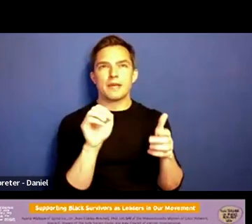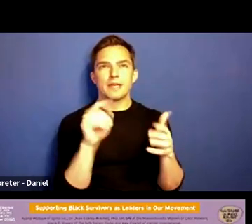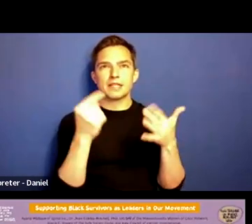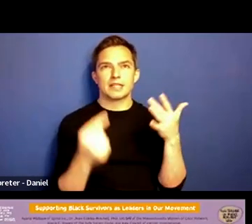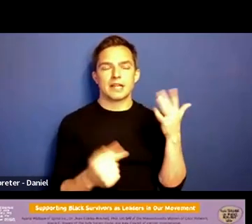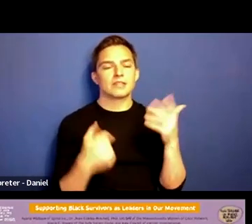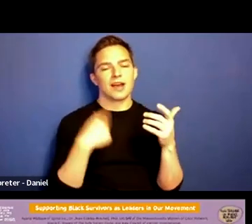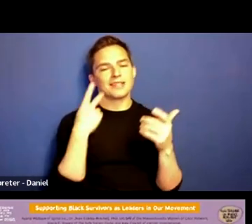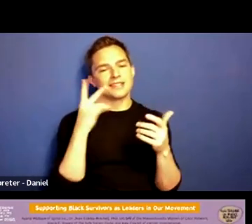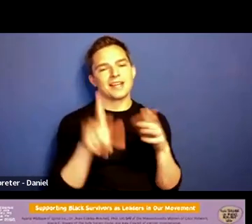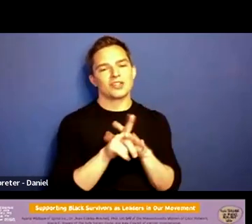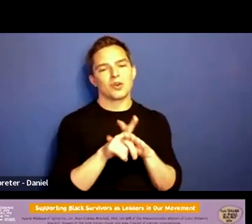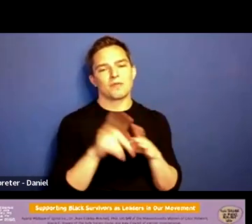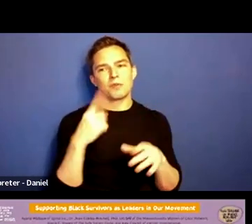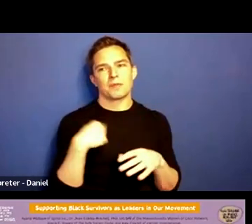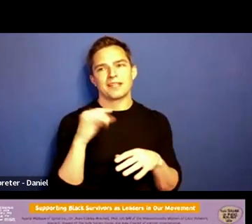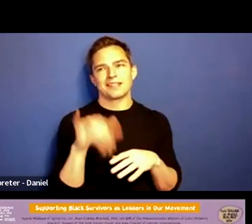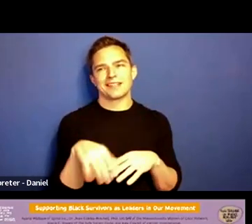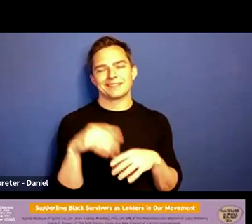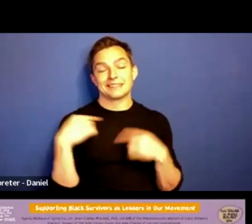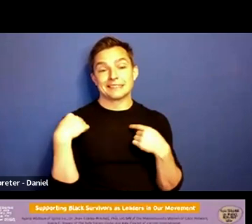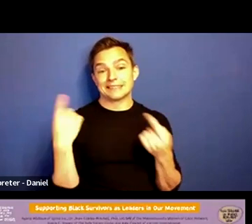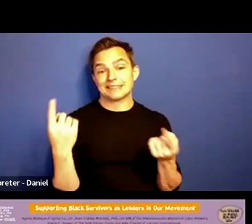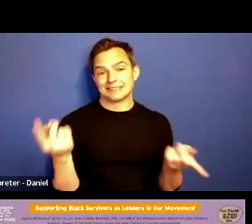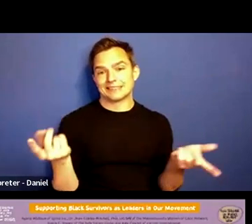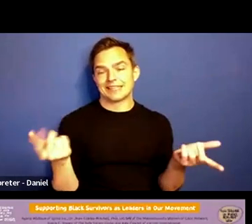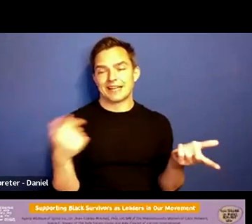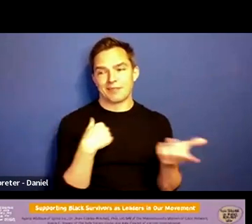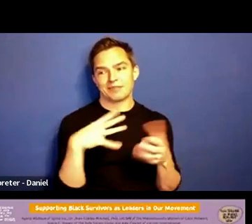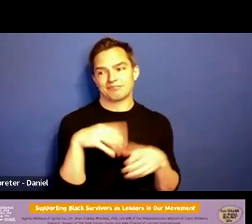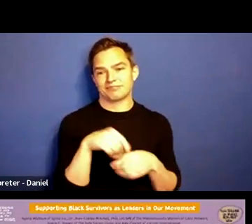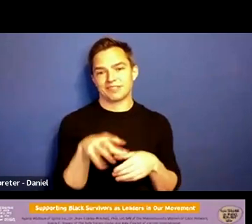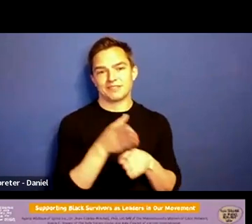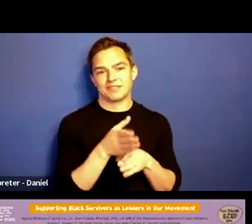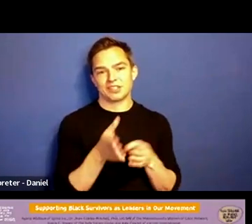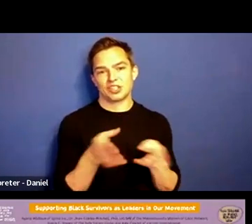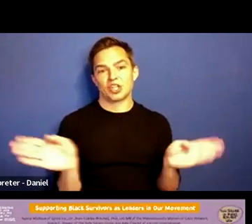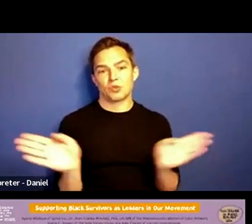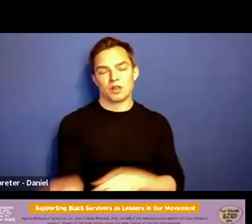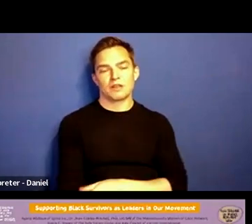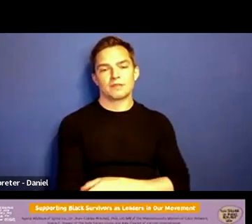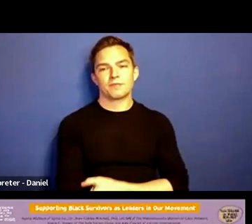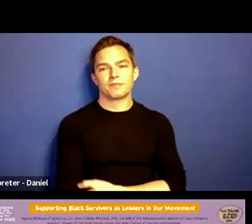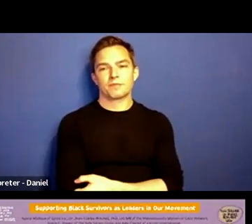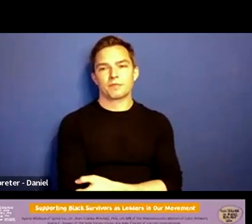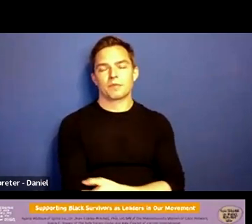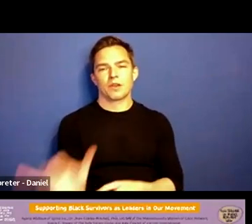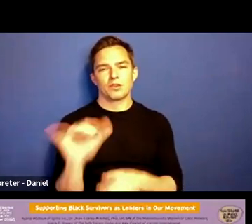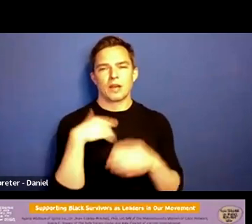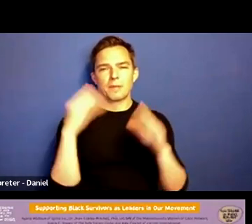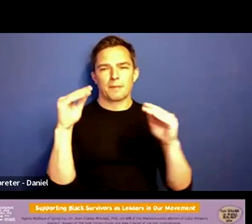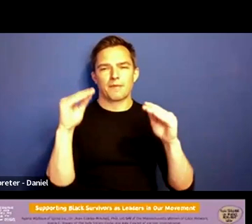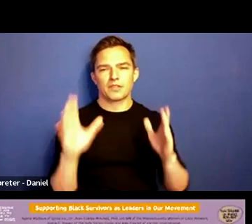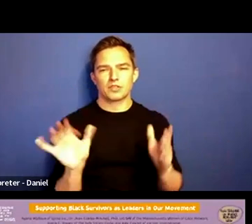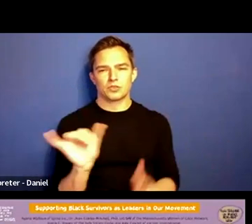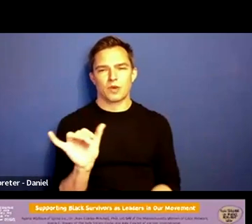seen it show up since I've been in the field in general. And just I'm also a professor as well.